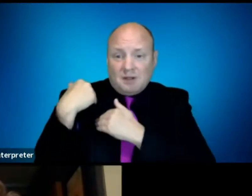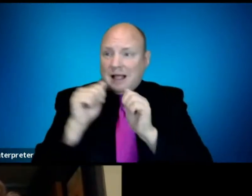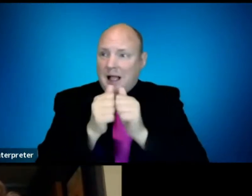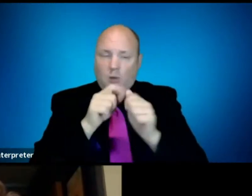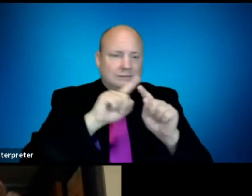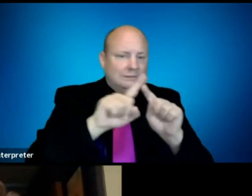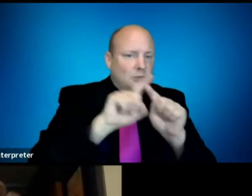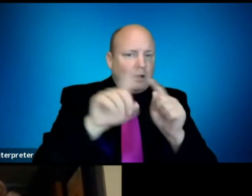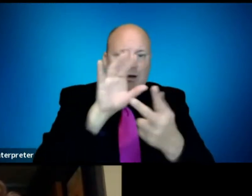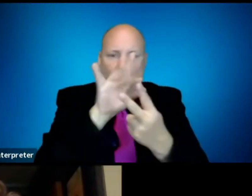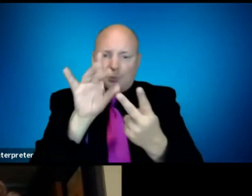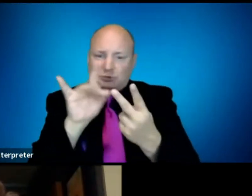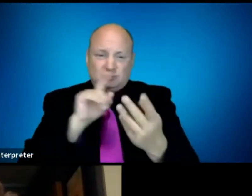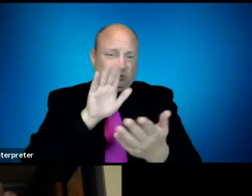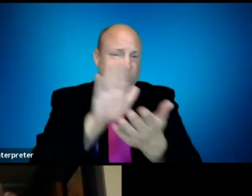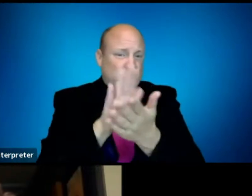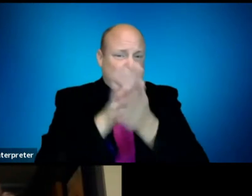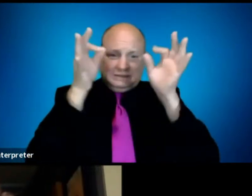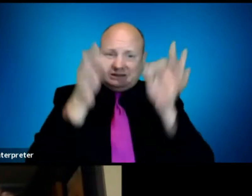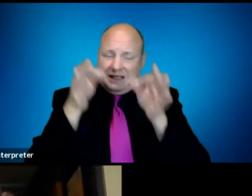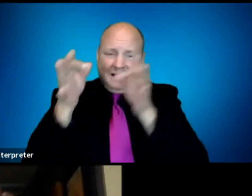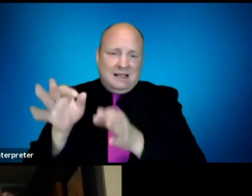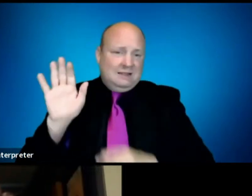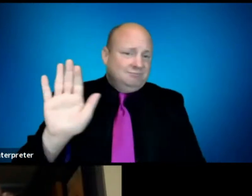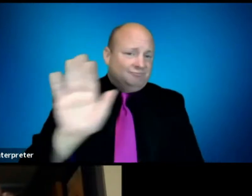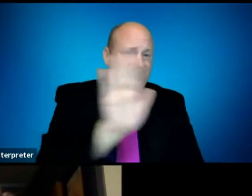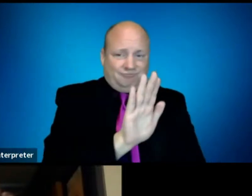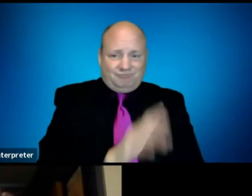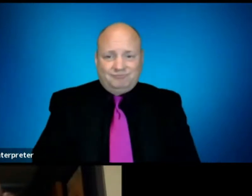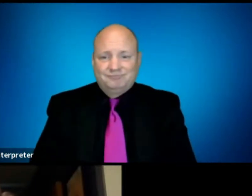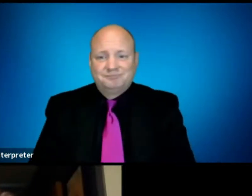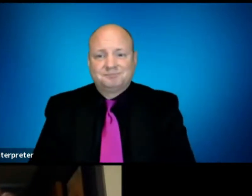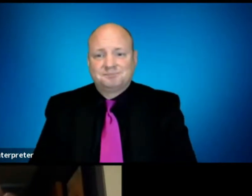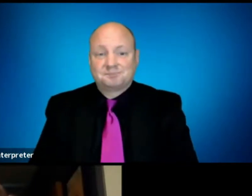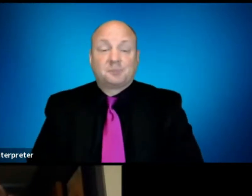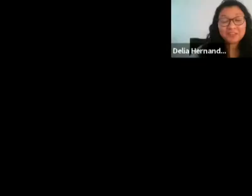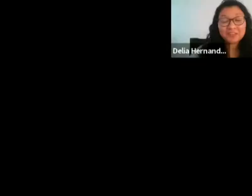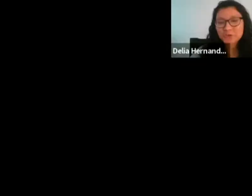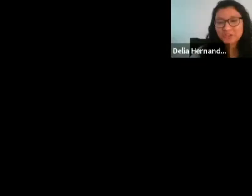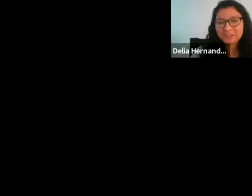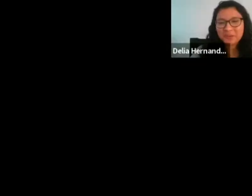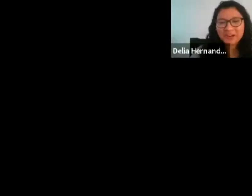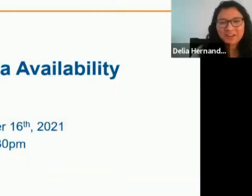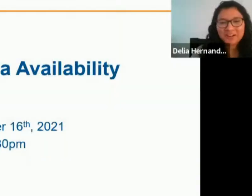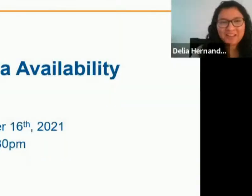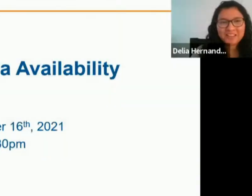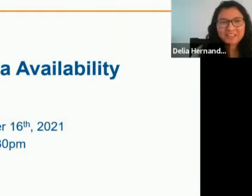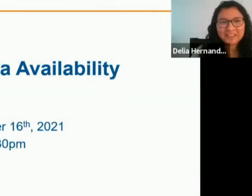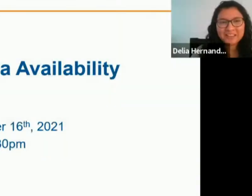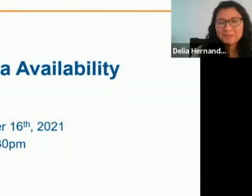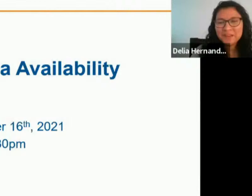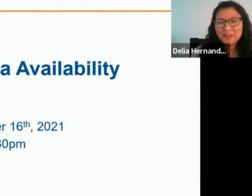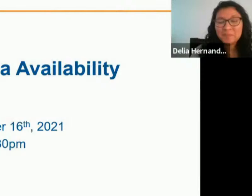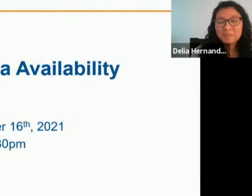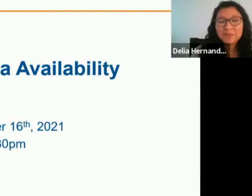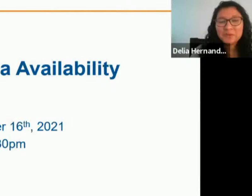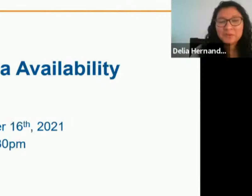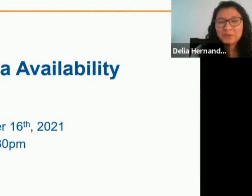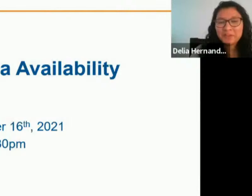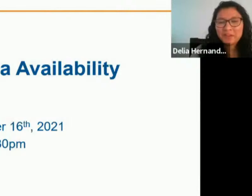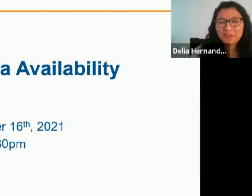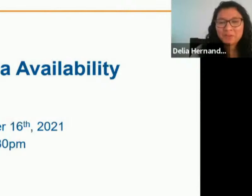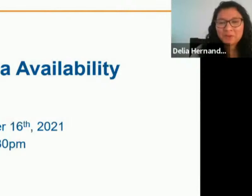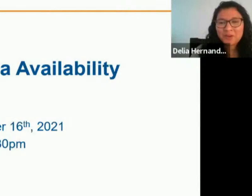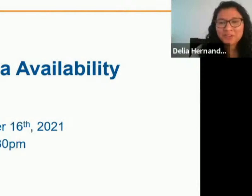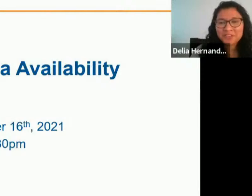Thank you, Dr. Sidelinger, and thank you to all our media partners for joining us. Unfortunately, we are out of time, but if